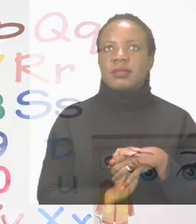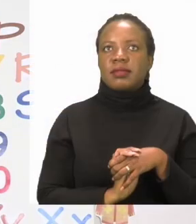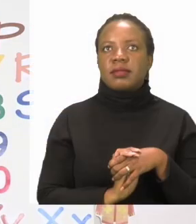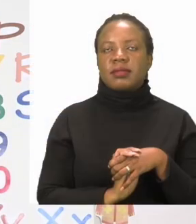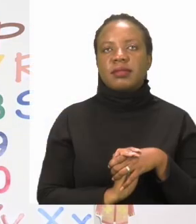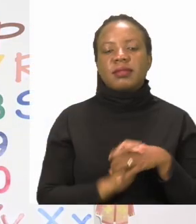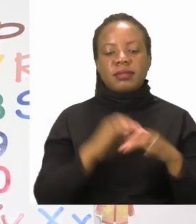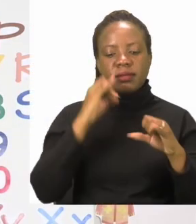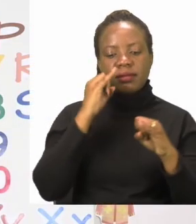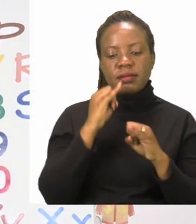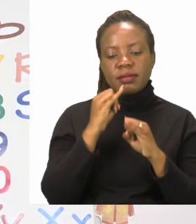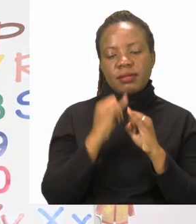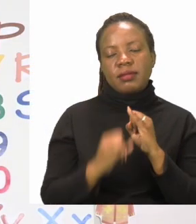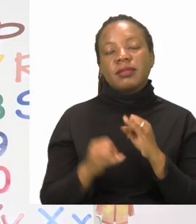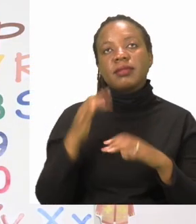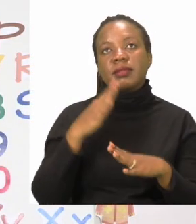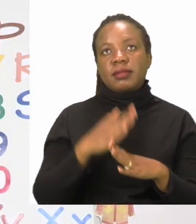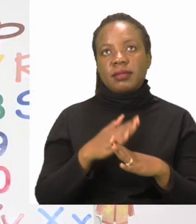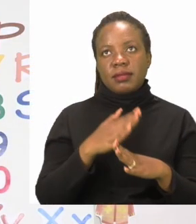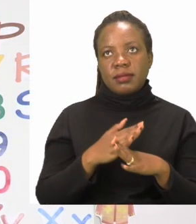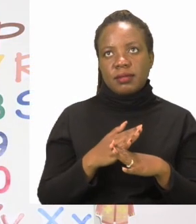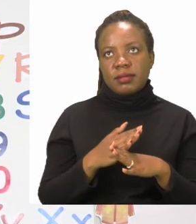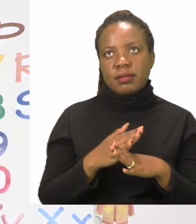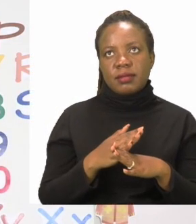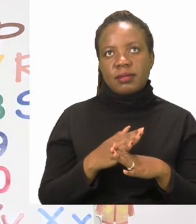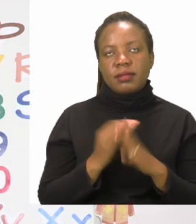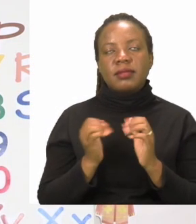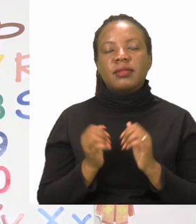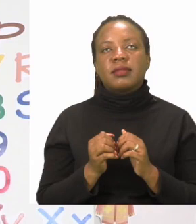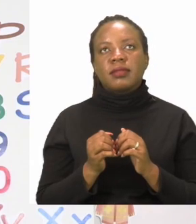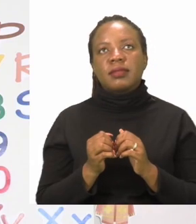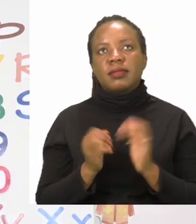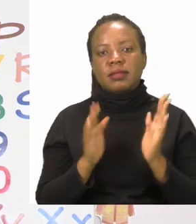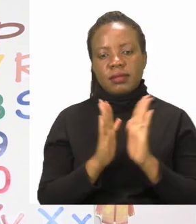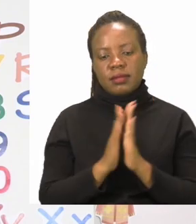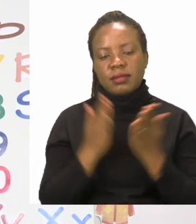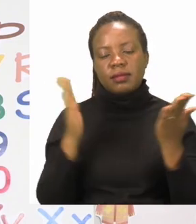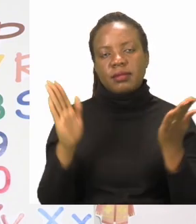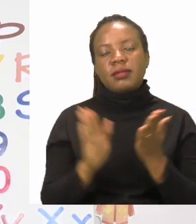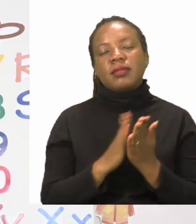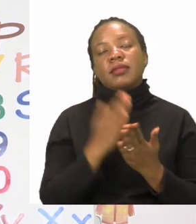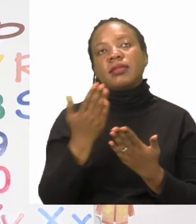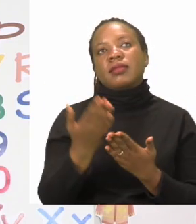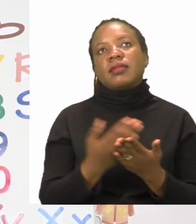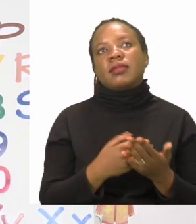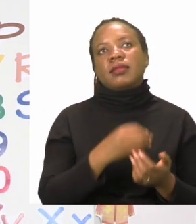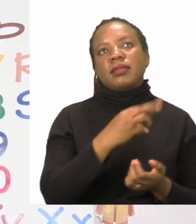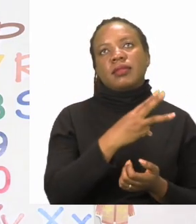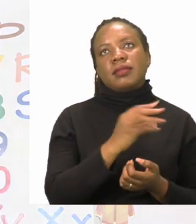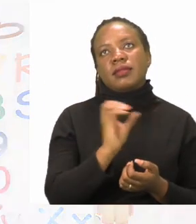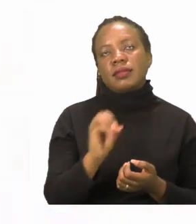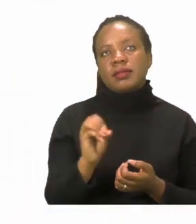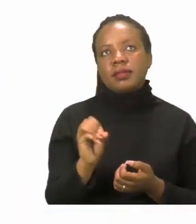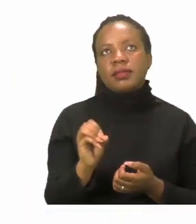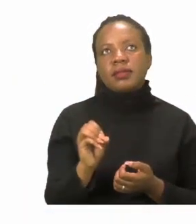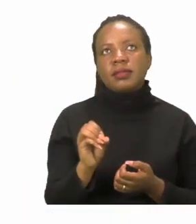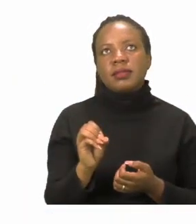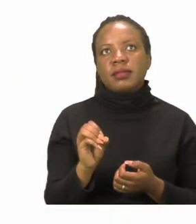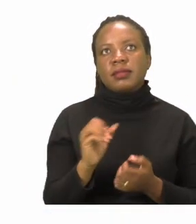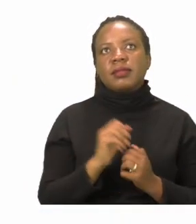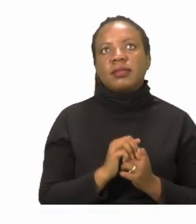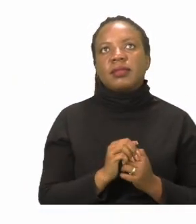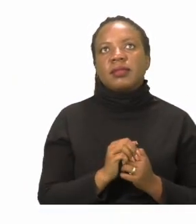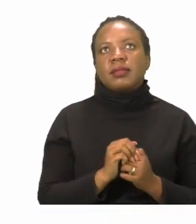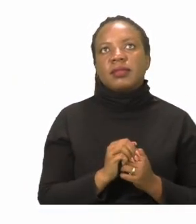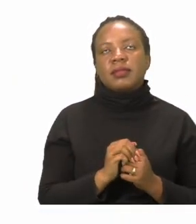For our lesson now, boys and girls, to end, we're going to first go to page 30. On page 30,